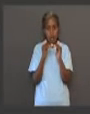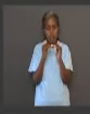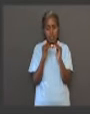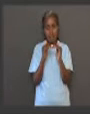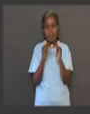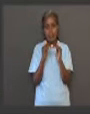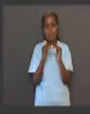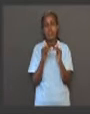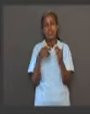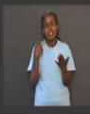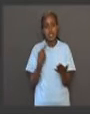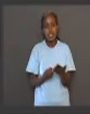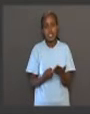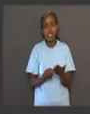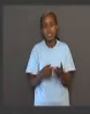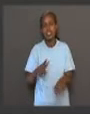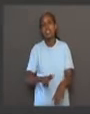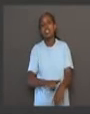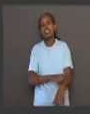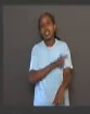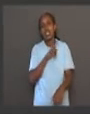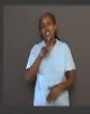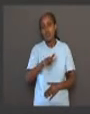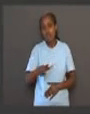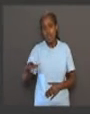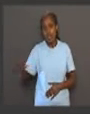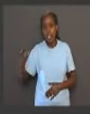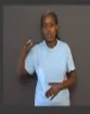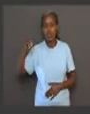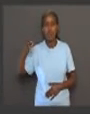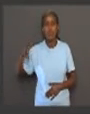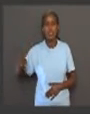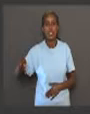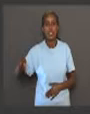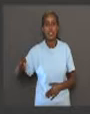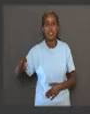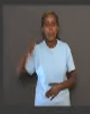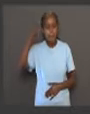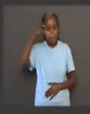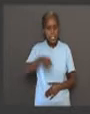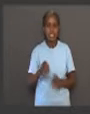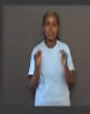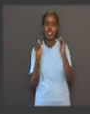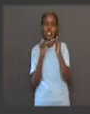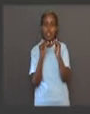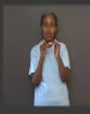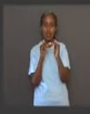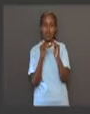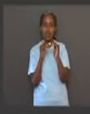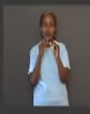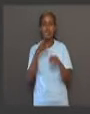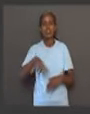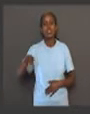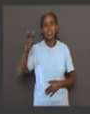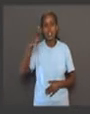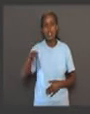13, then the length of line OP must be equal to the